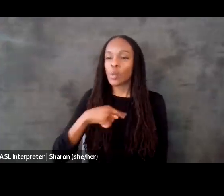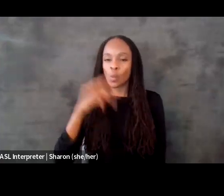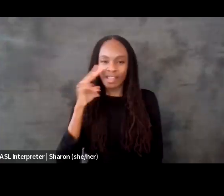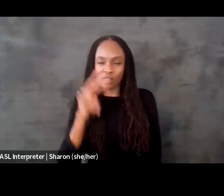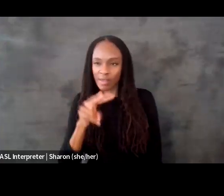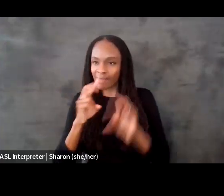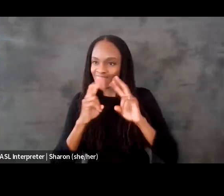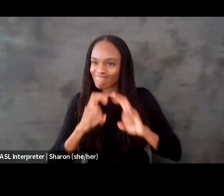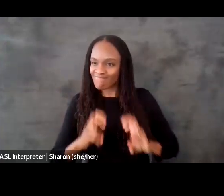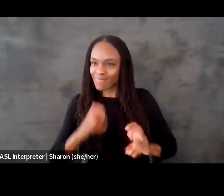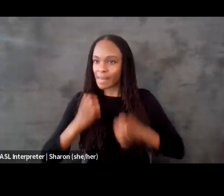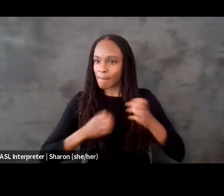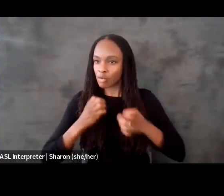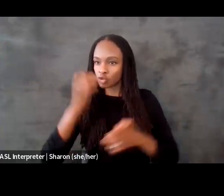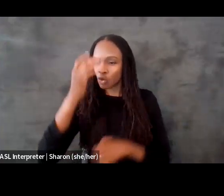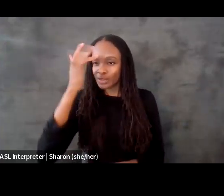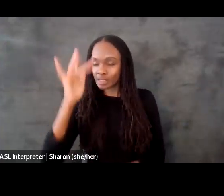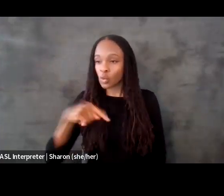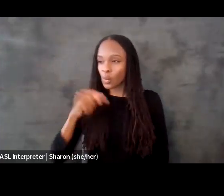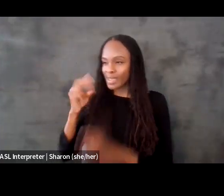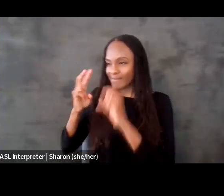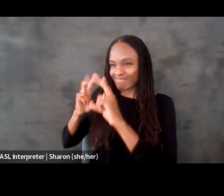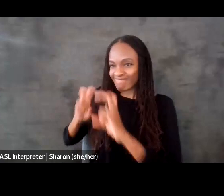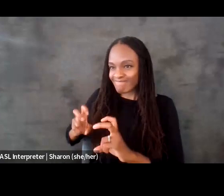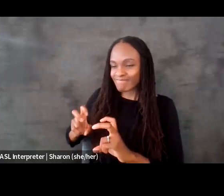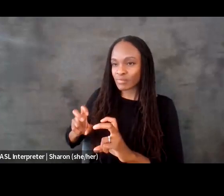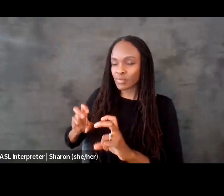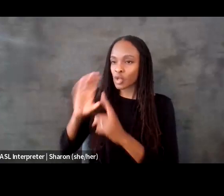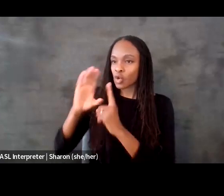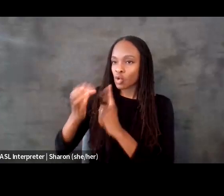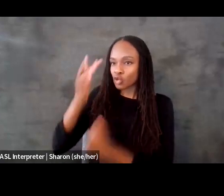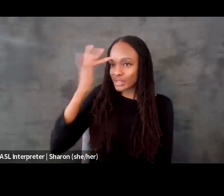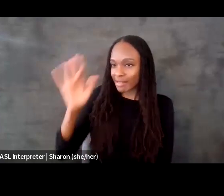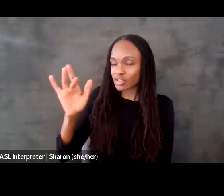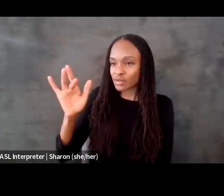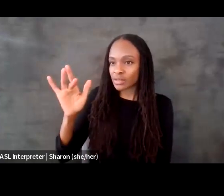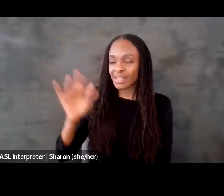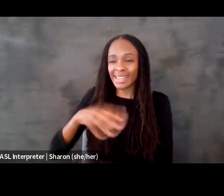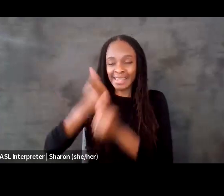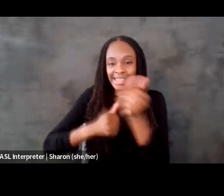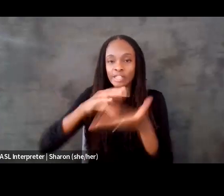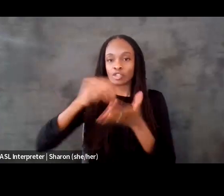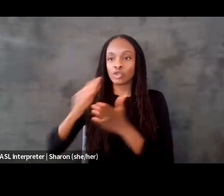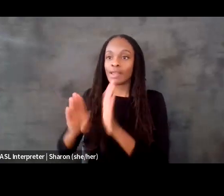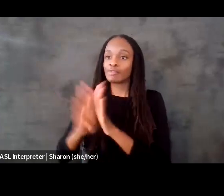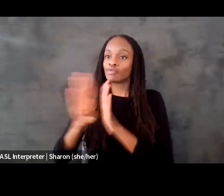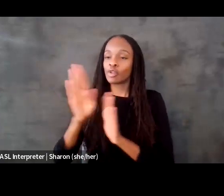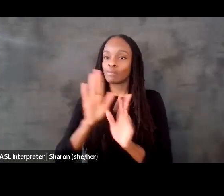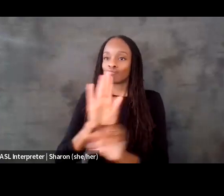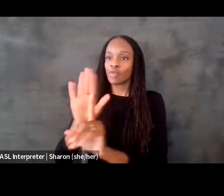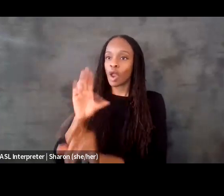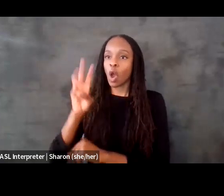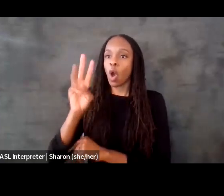at emotional intelligence. We look at culture intelligence. And each student develops their own profile, and then